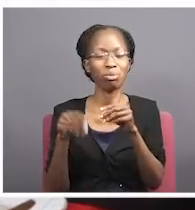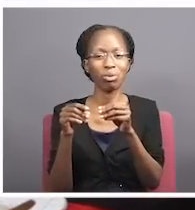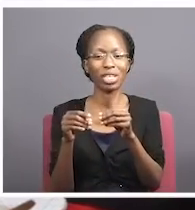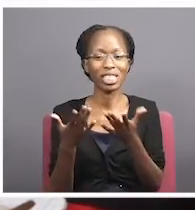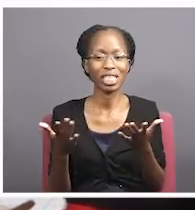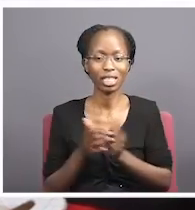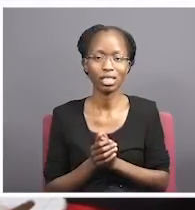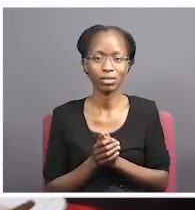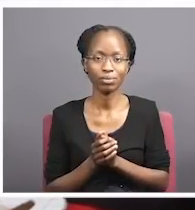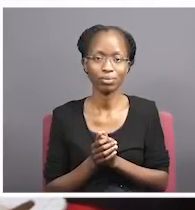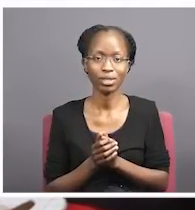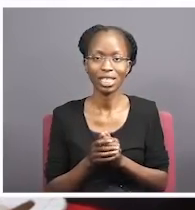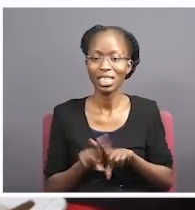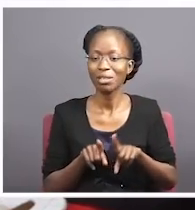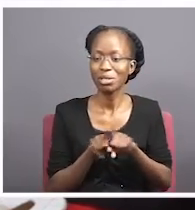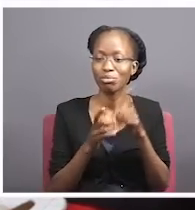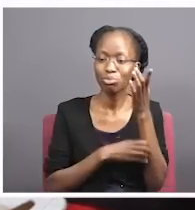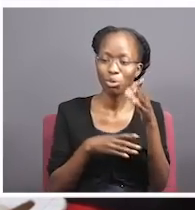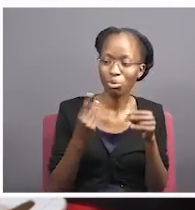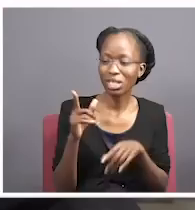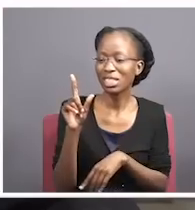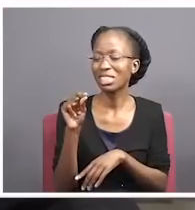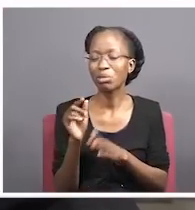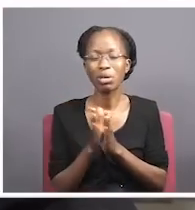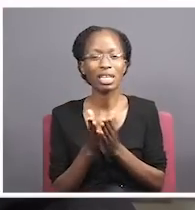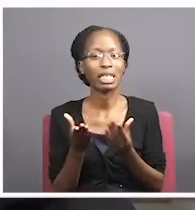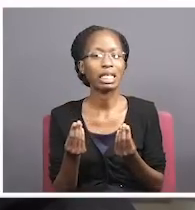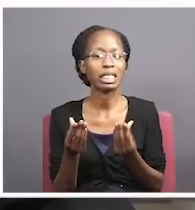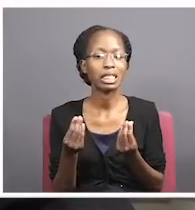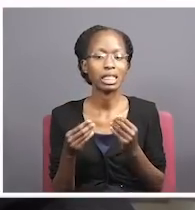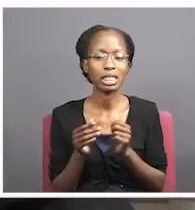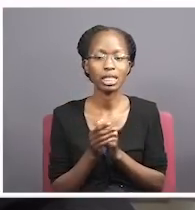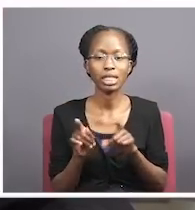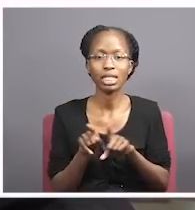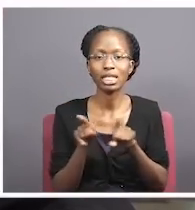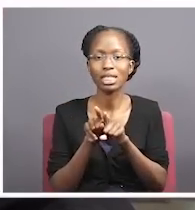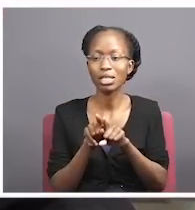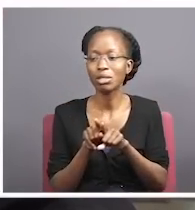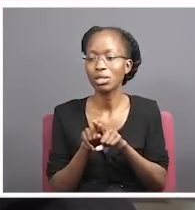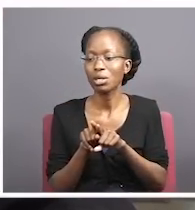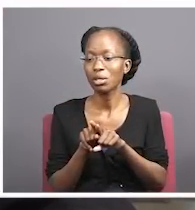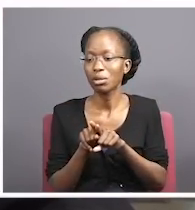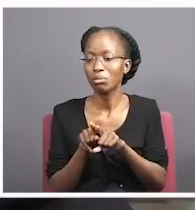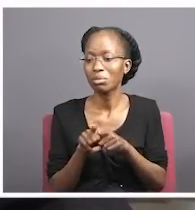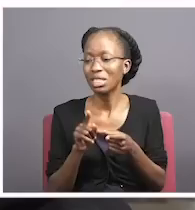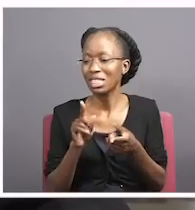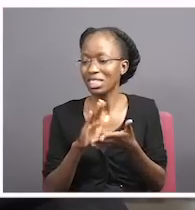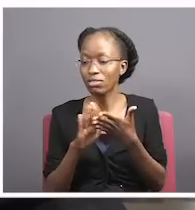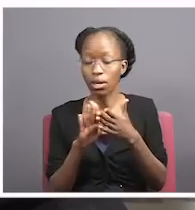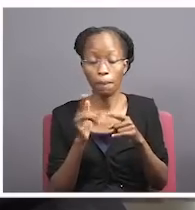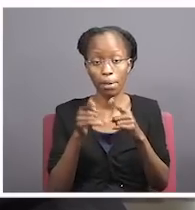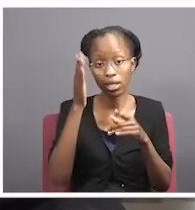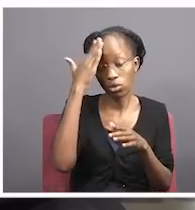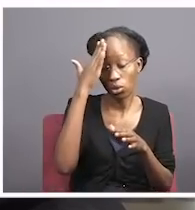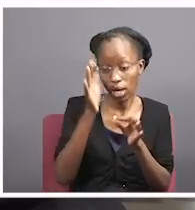mediocre product. It's cheap, it's easy, and gives you quick returns. Yeah,